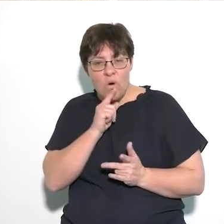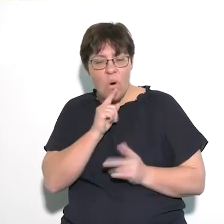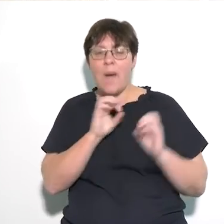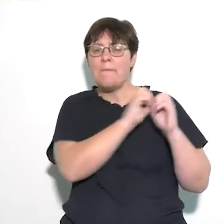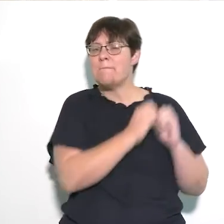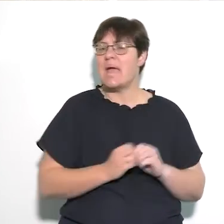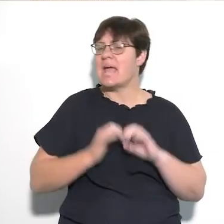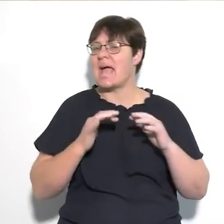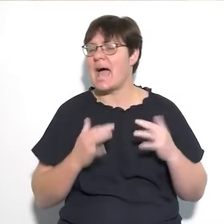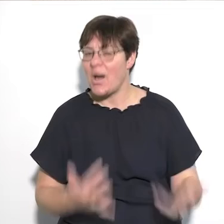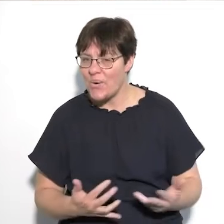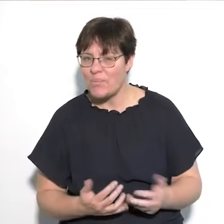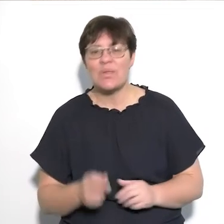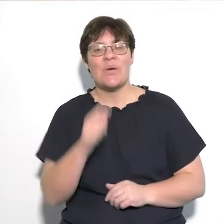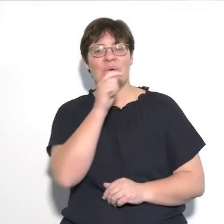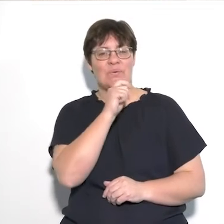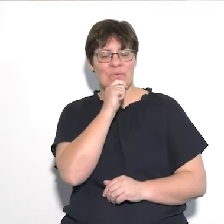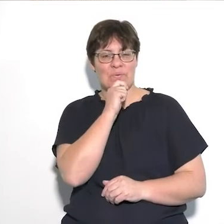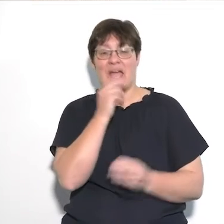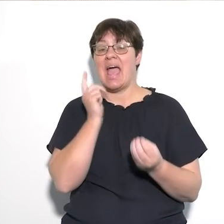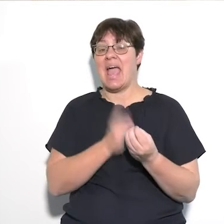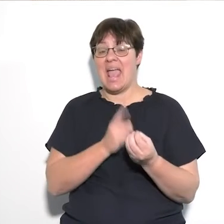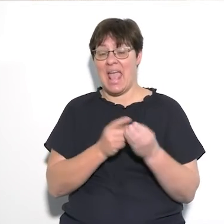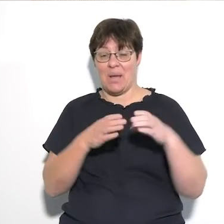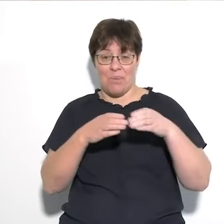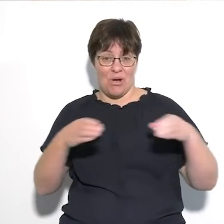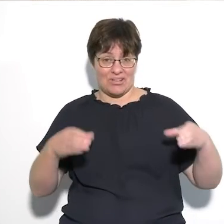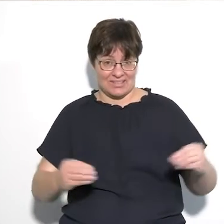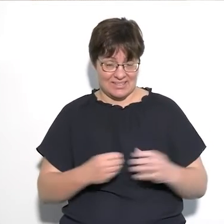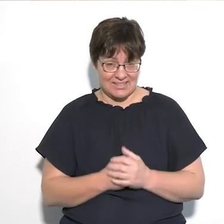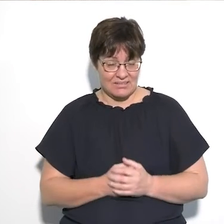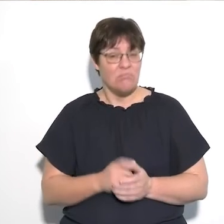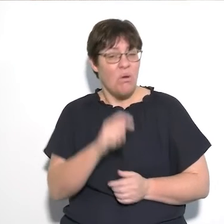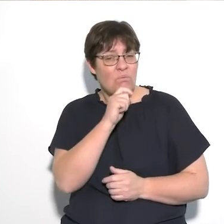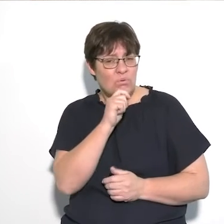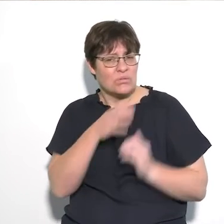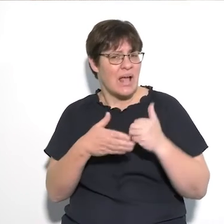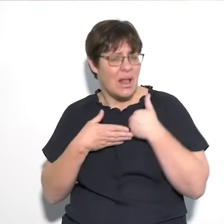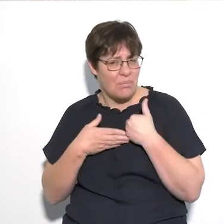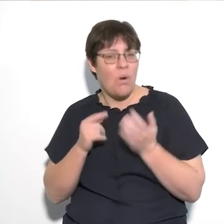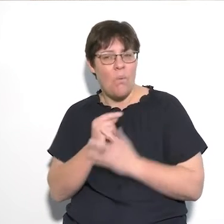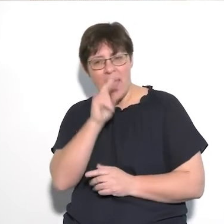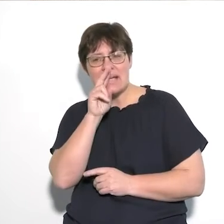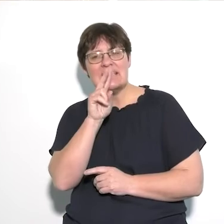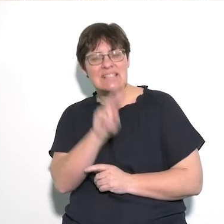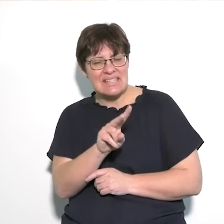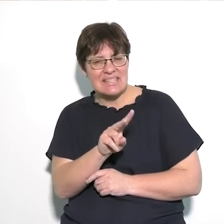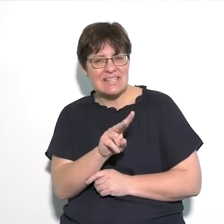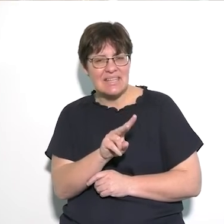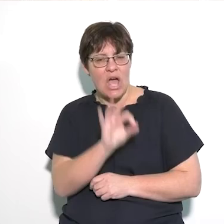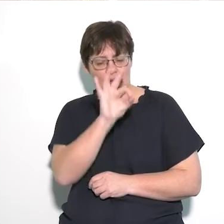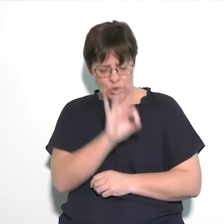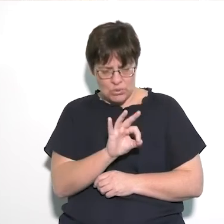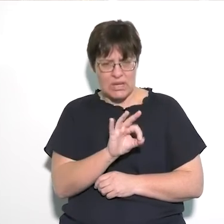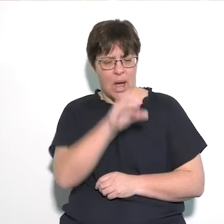our insects, we're going to use egg boxes. Egg boxes are useful because you can see the 3